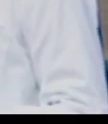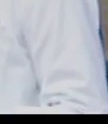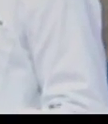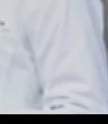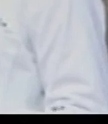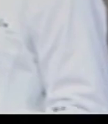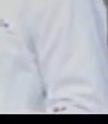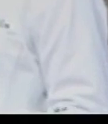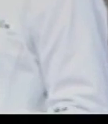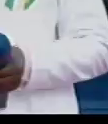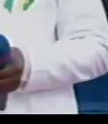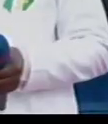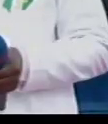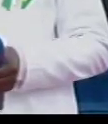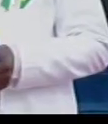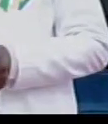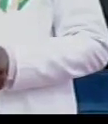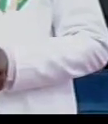diabetes insipidus.